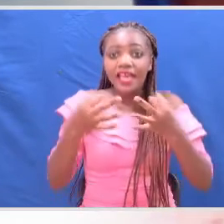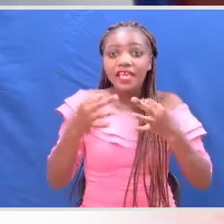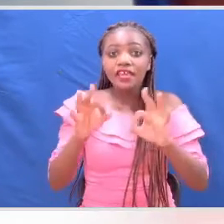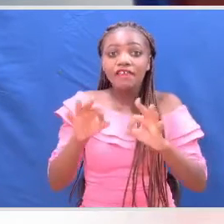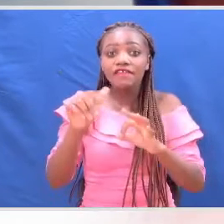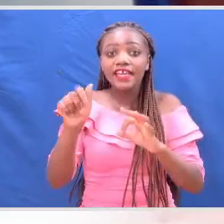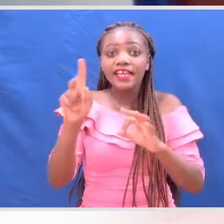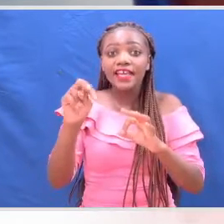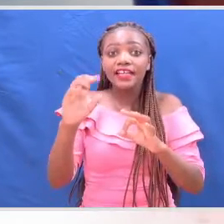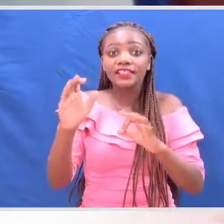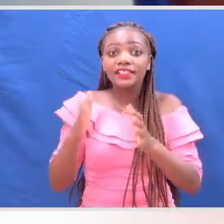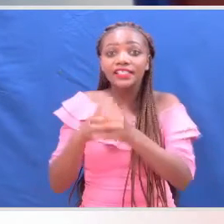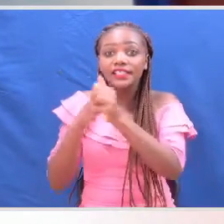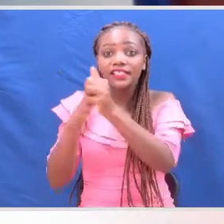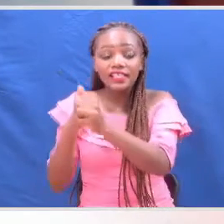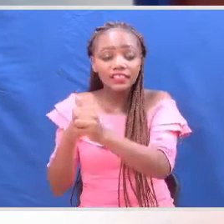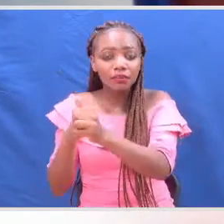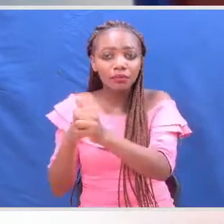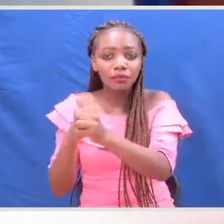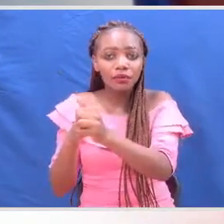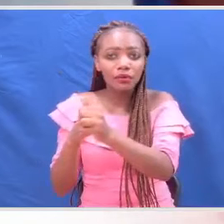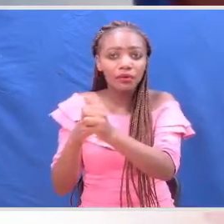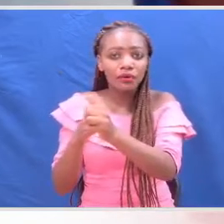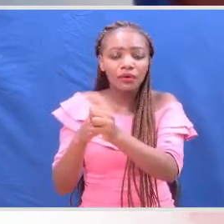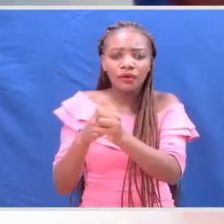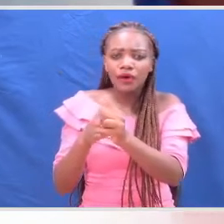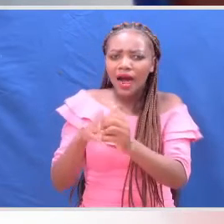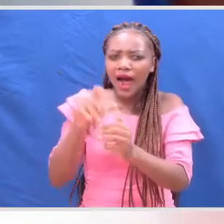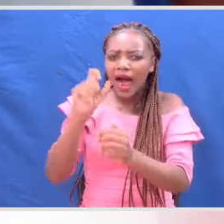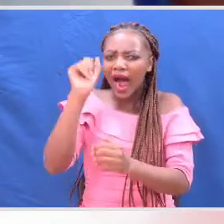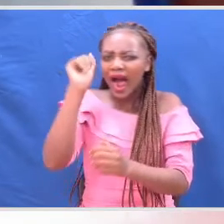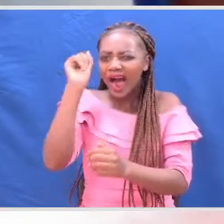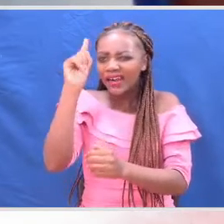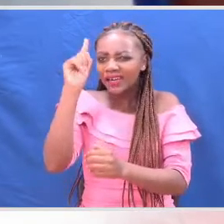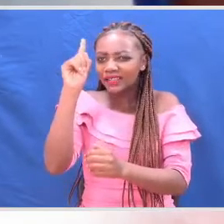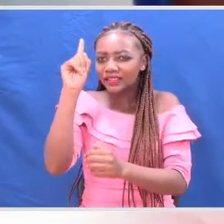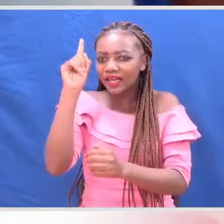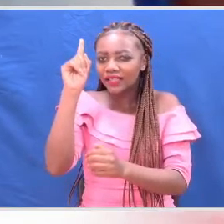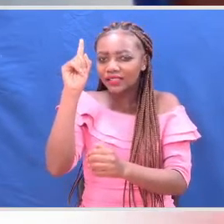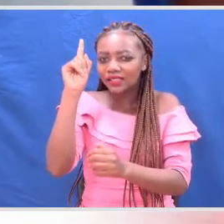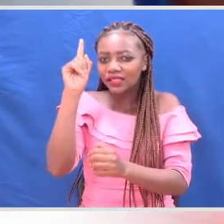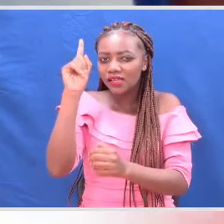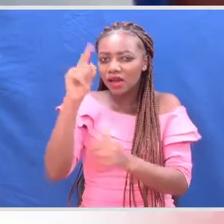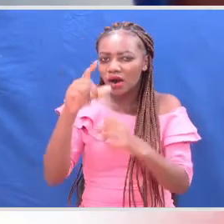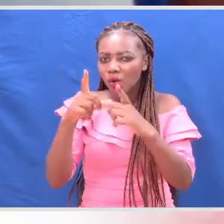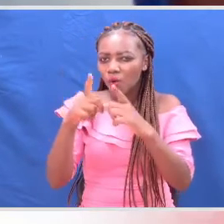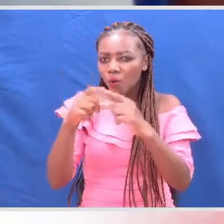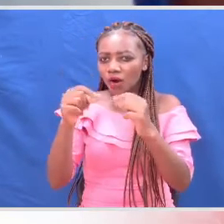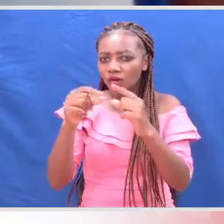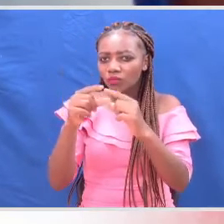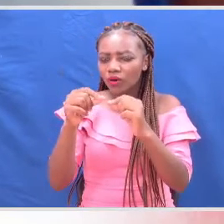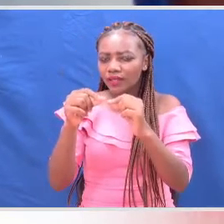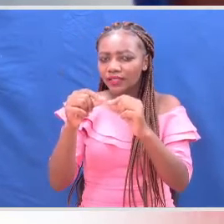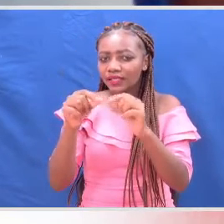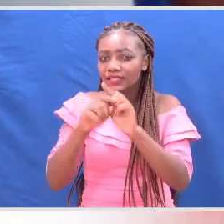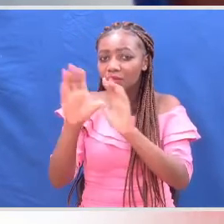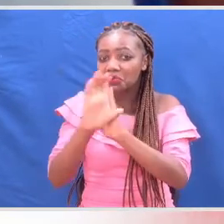ANC leadership was unable to interpret their own party